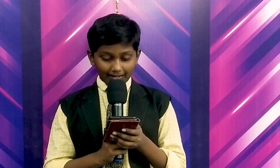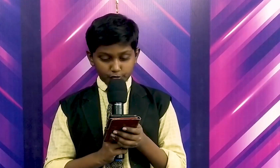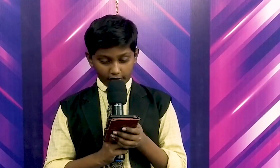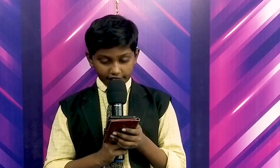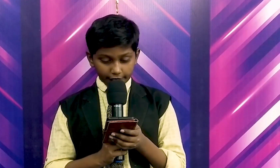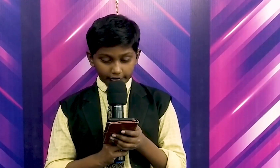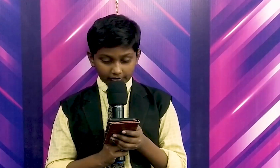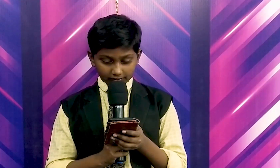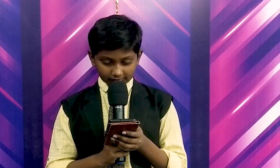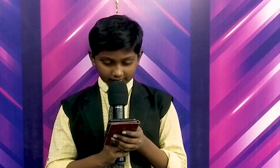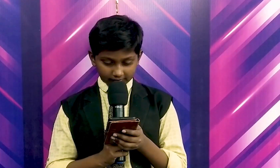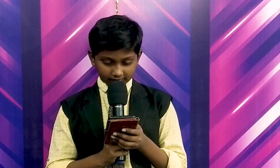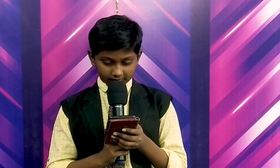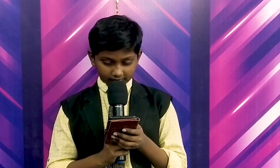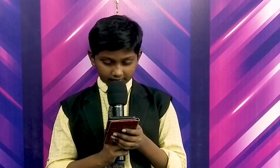I am joyful.